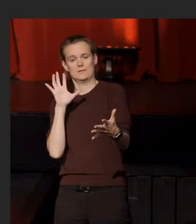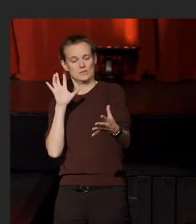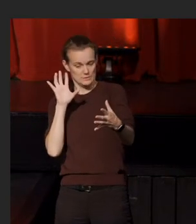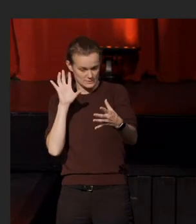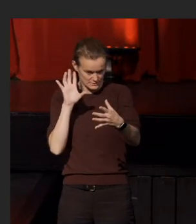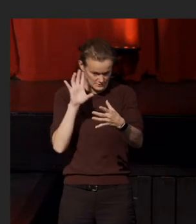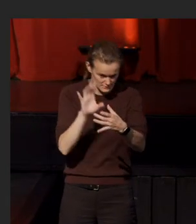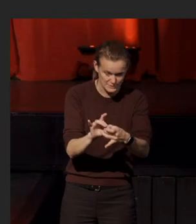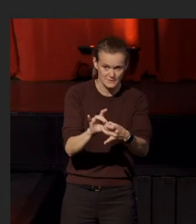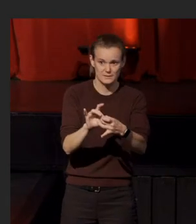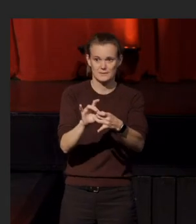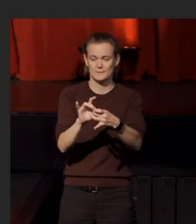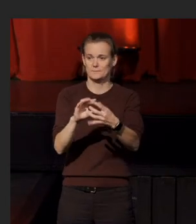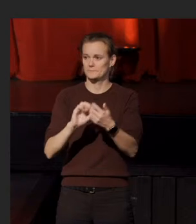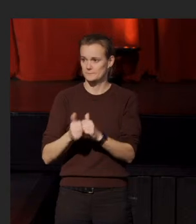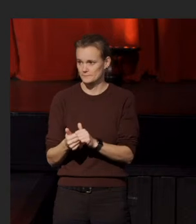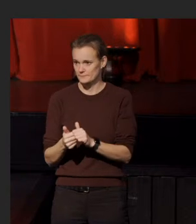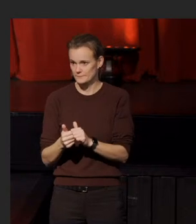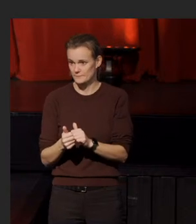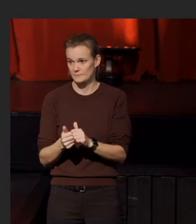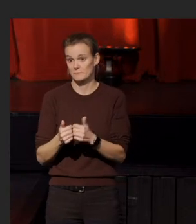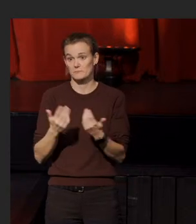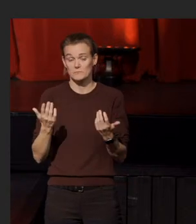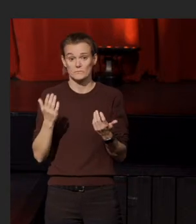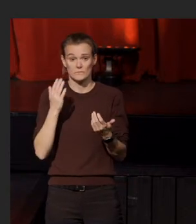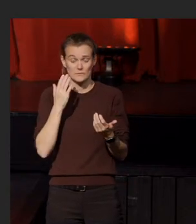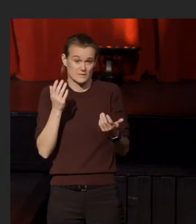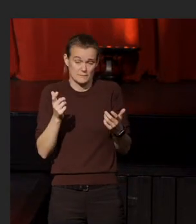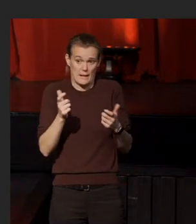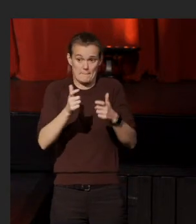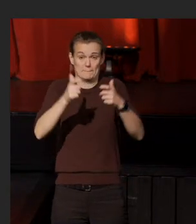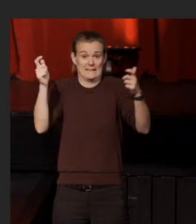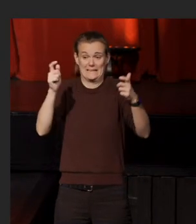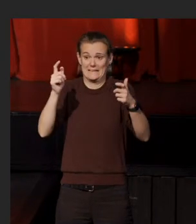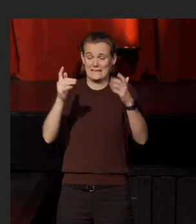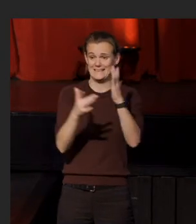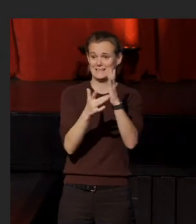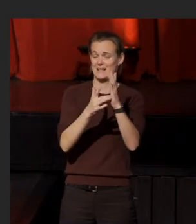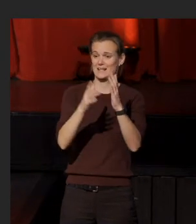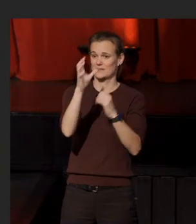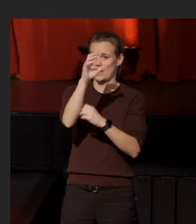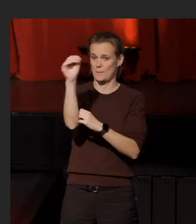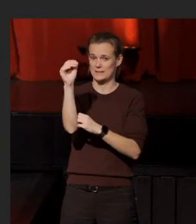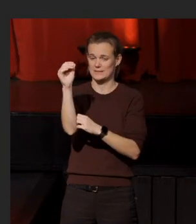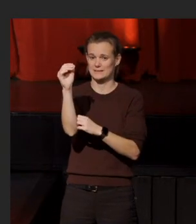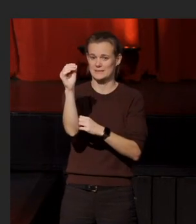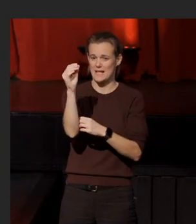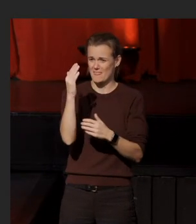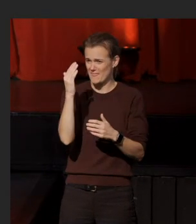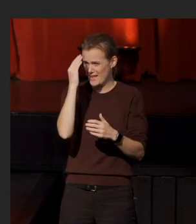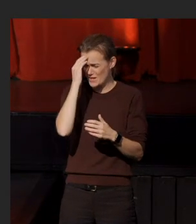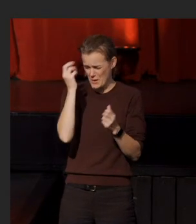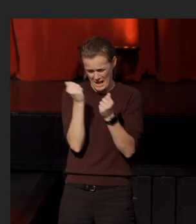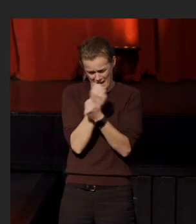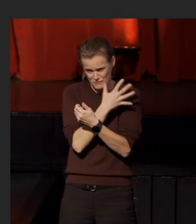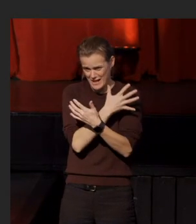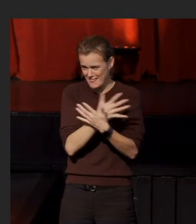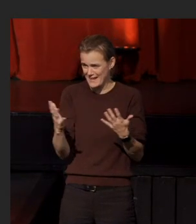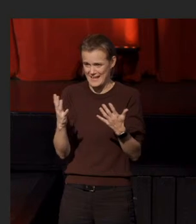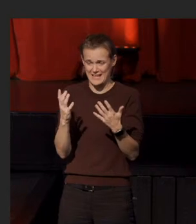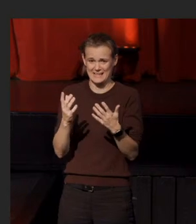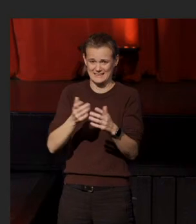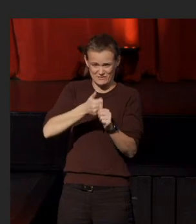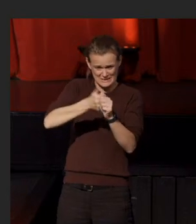of intimacy with the most private aspects of our lives, push forward and select out content that grabs our